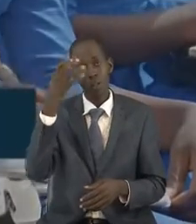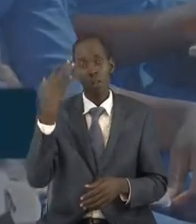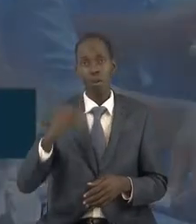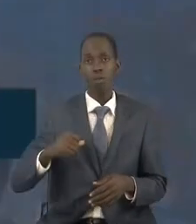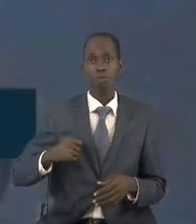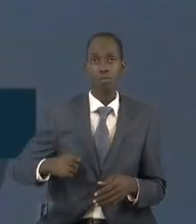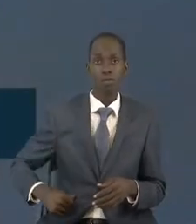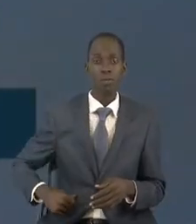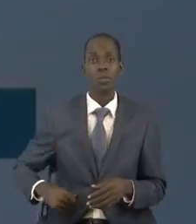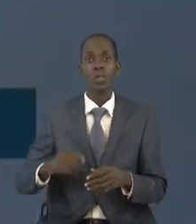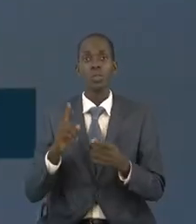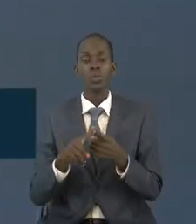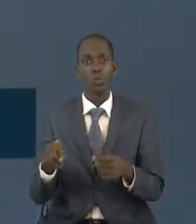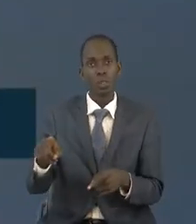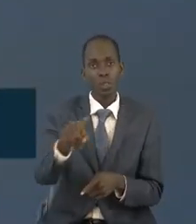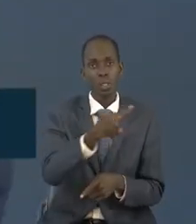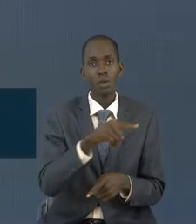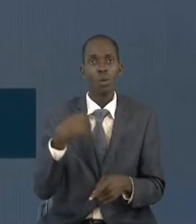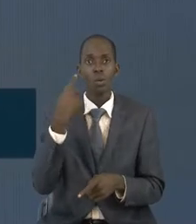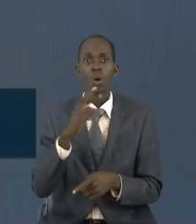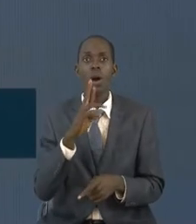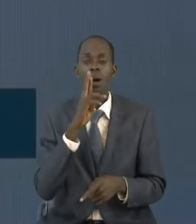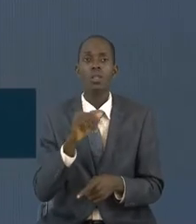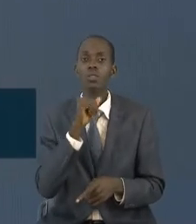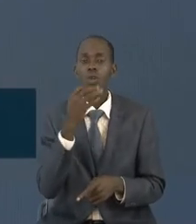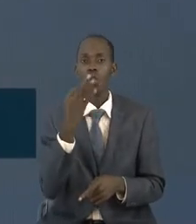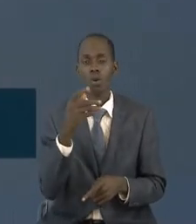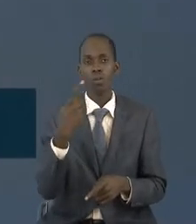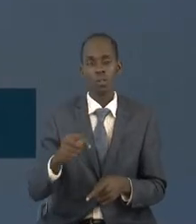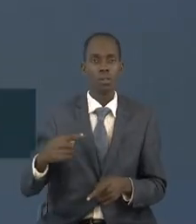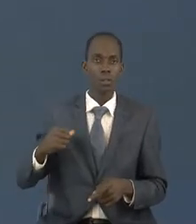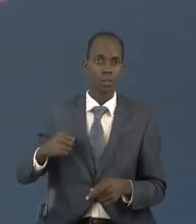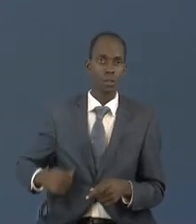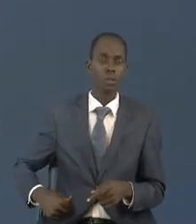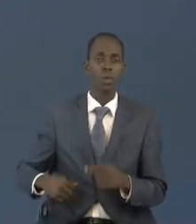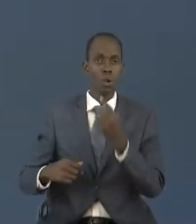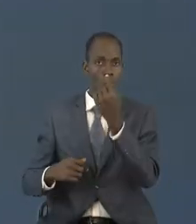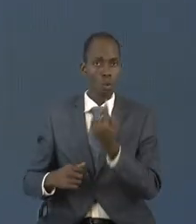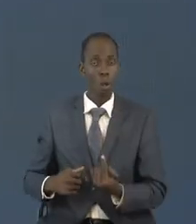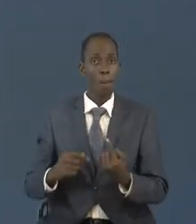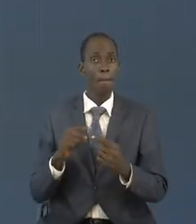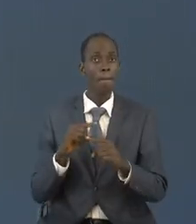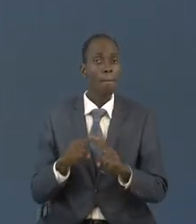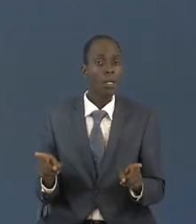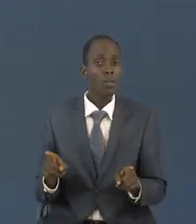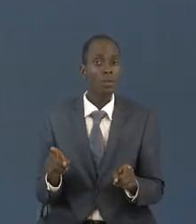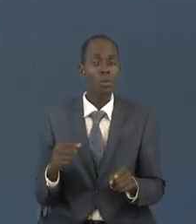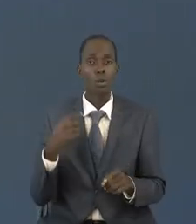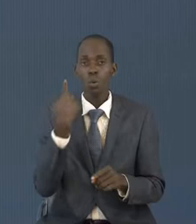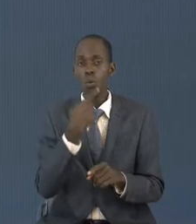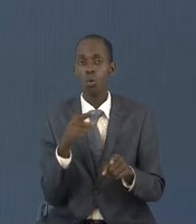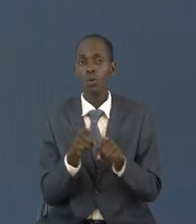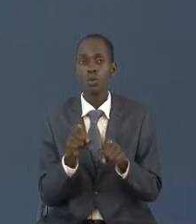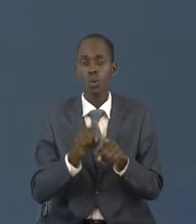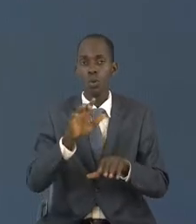to them who are not of the circumcision only, but who also walk